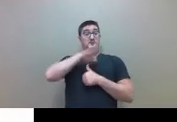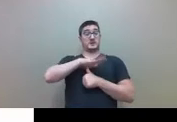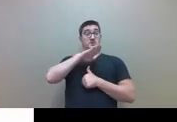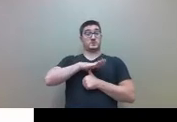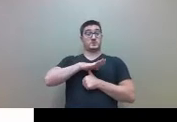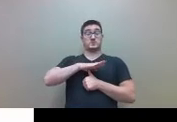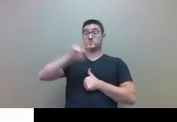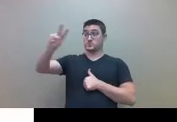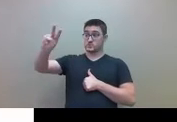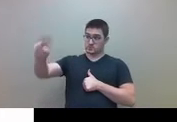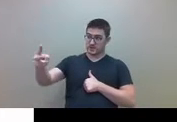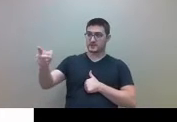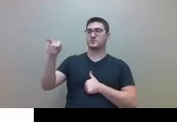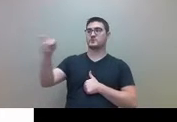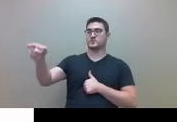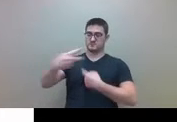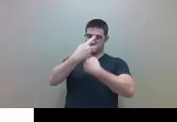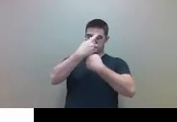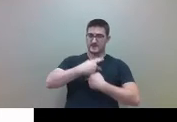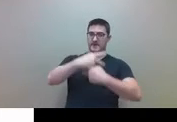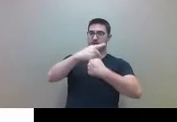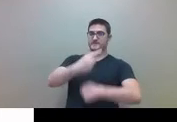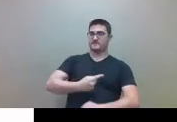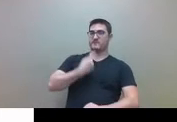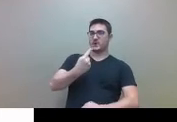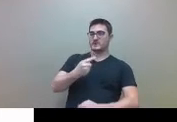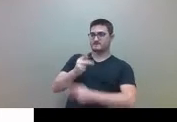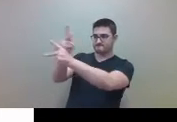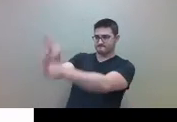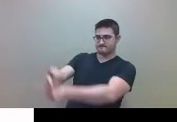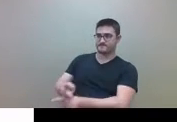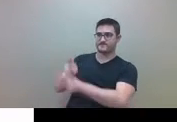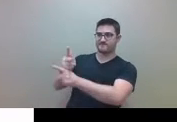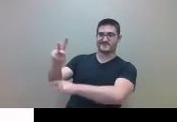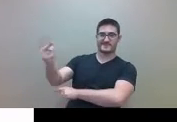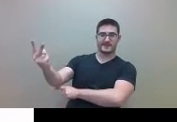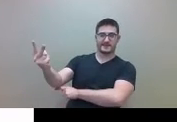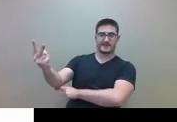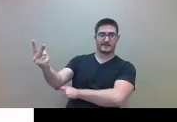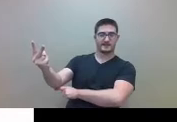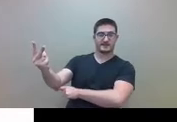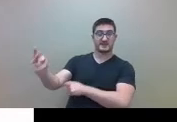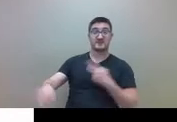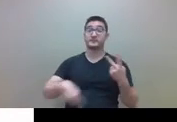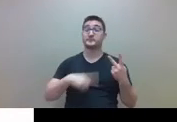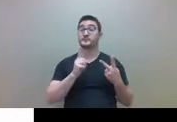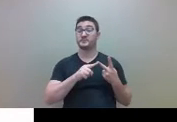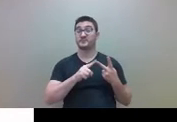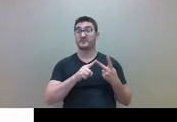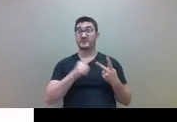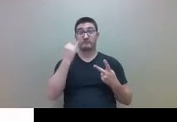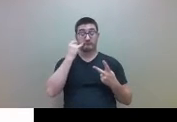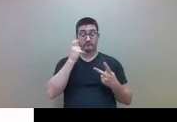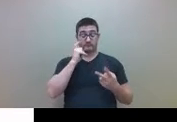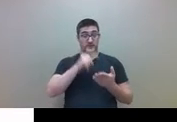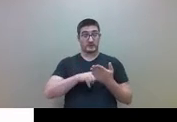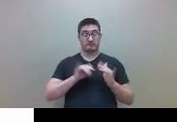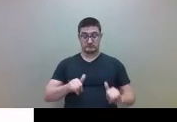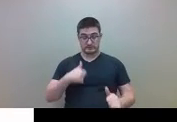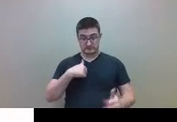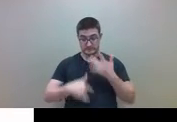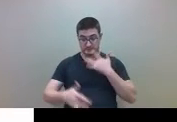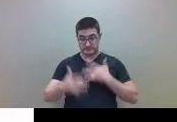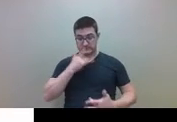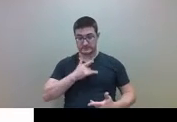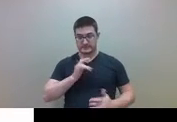prioritizing self-care, and reaching out for help. Even if you're, what I do get normally from caregivers is that,